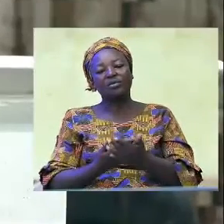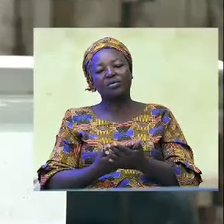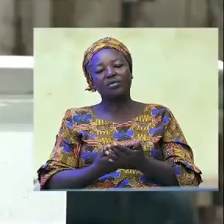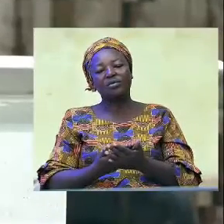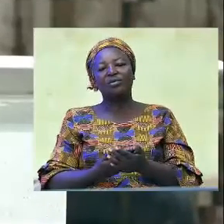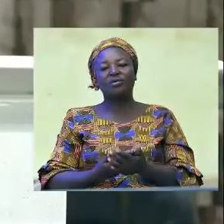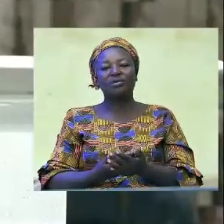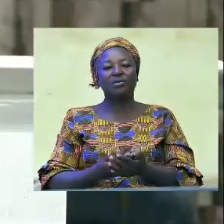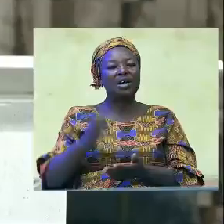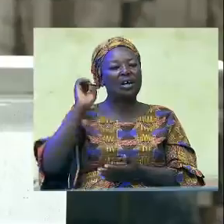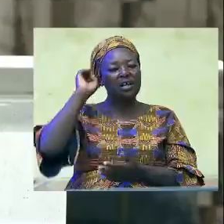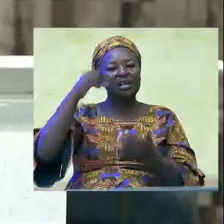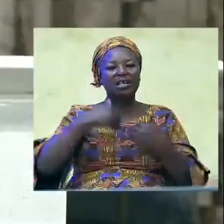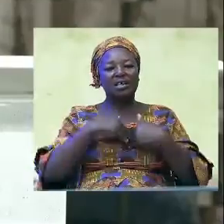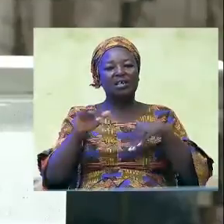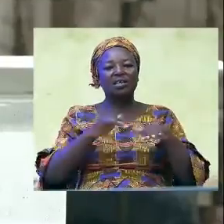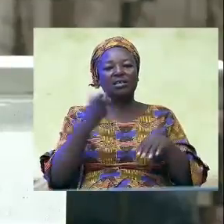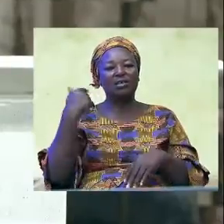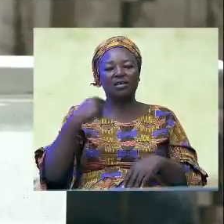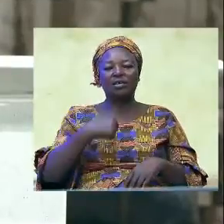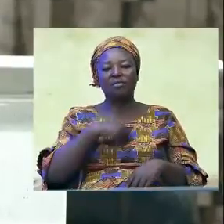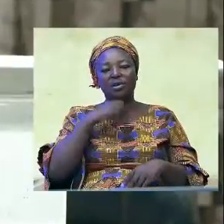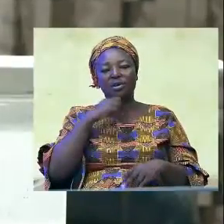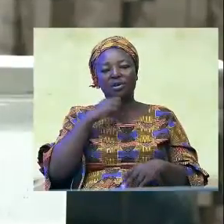God is good.